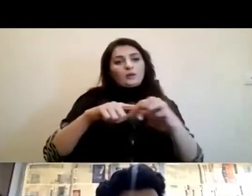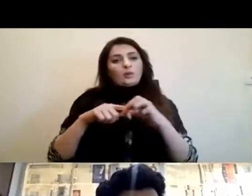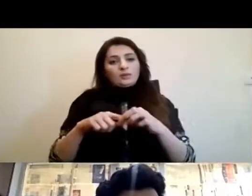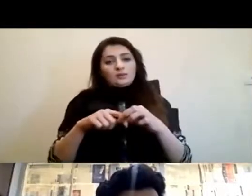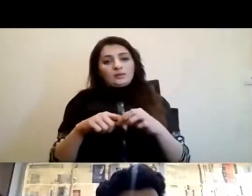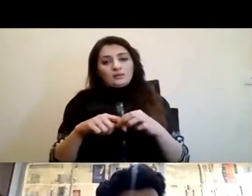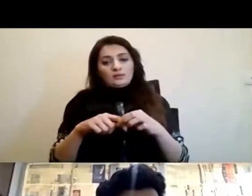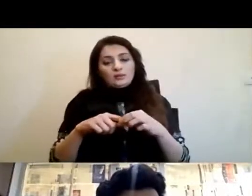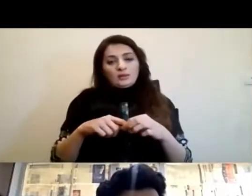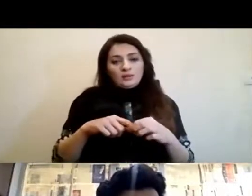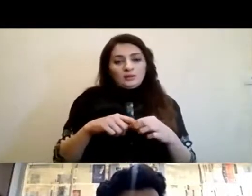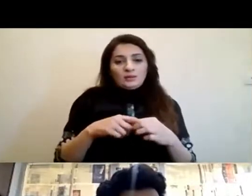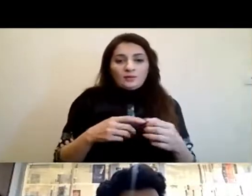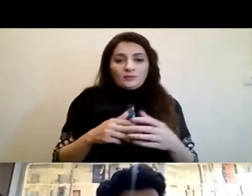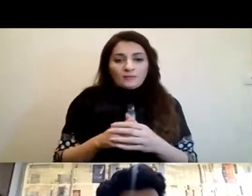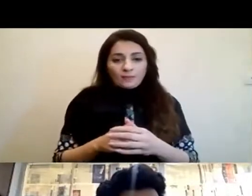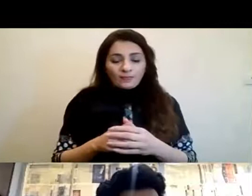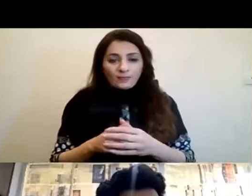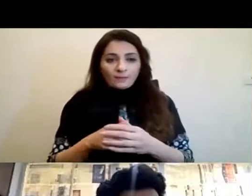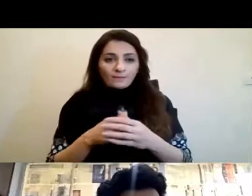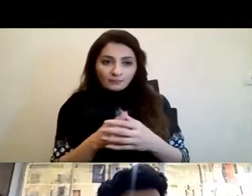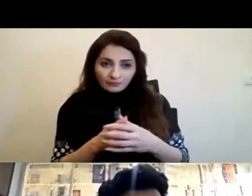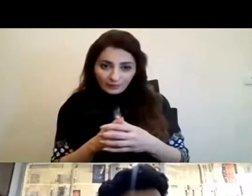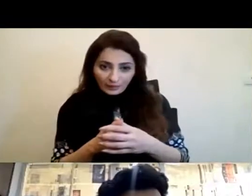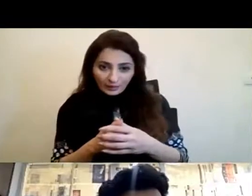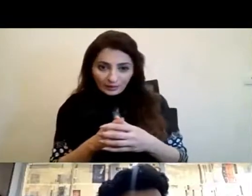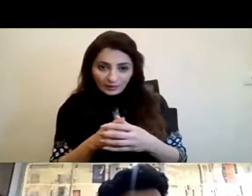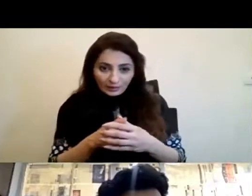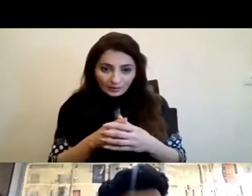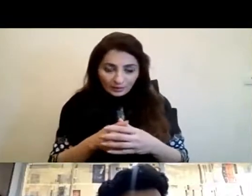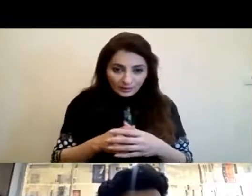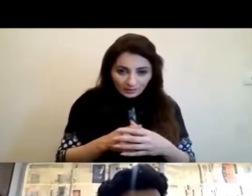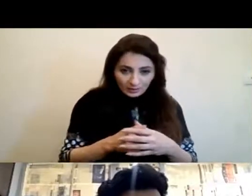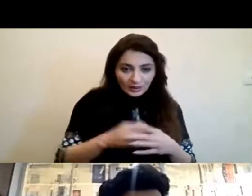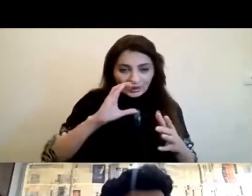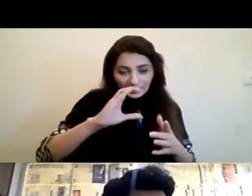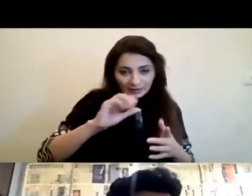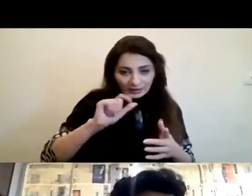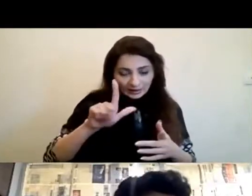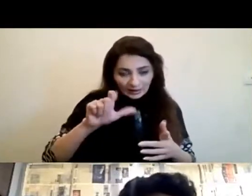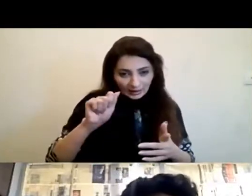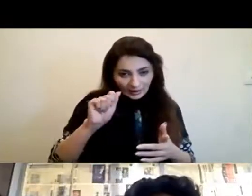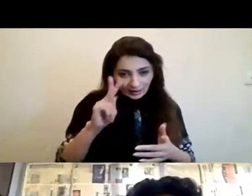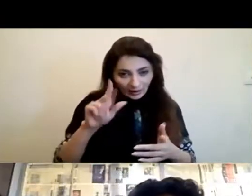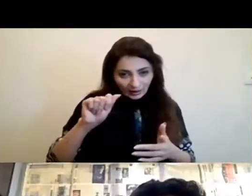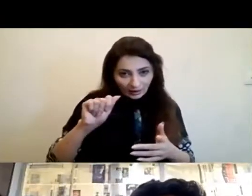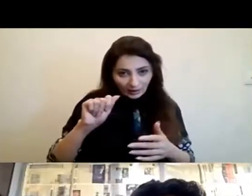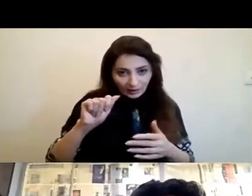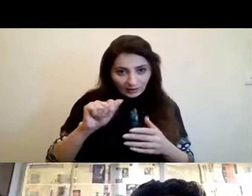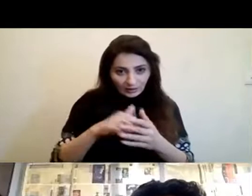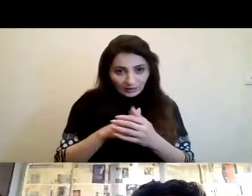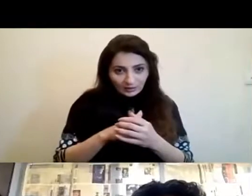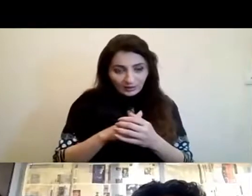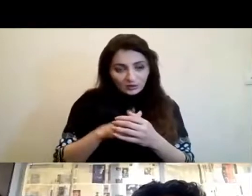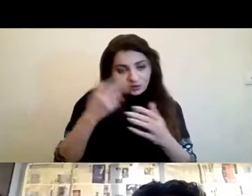from Haran. And this is for Clara from the GSMA, who gave the introductory